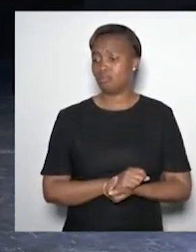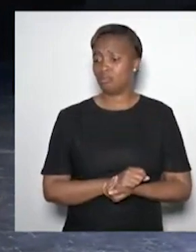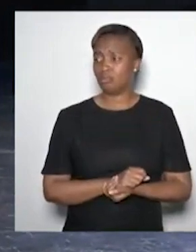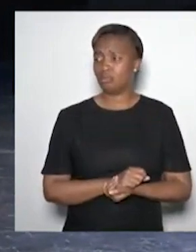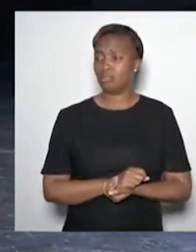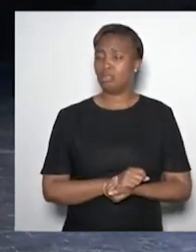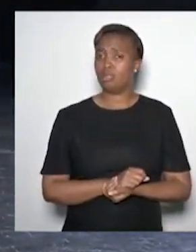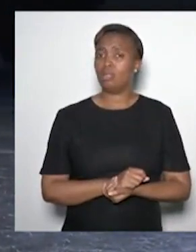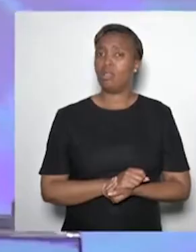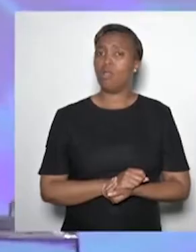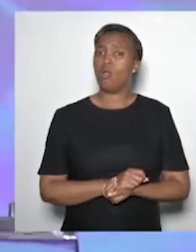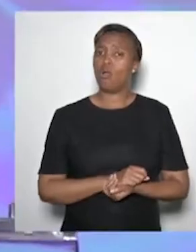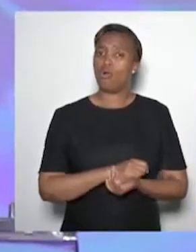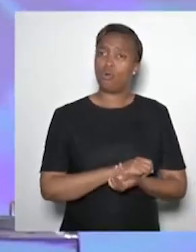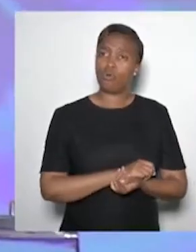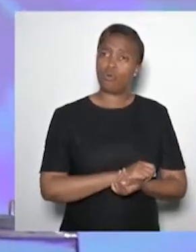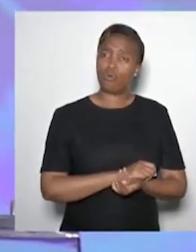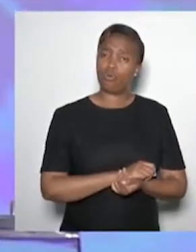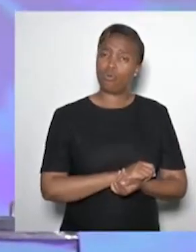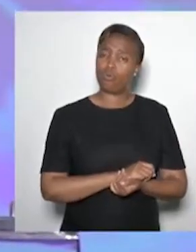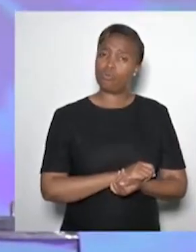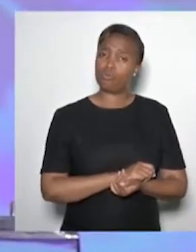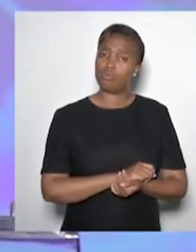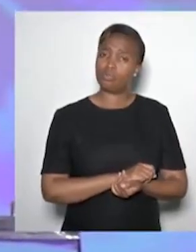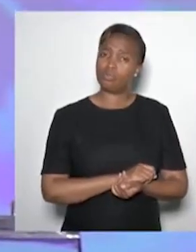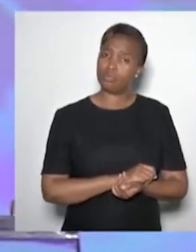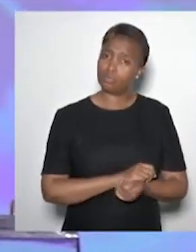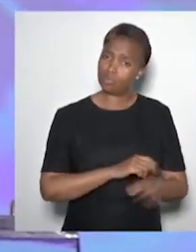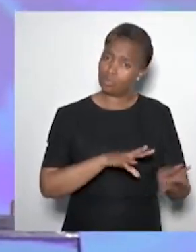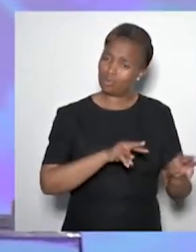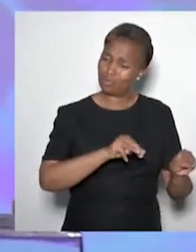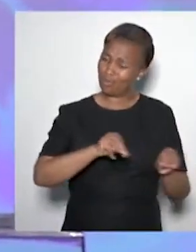We should move away from this